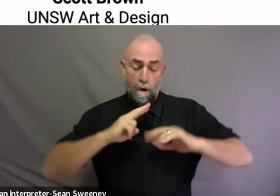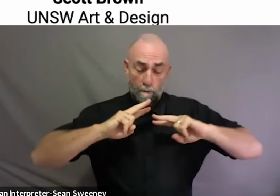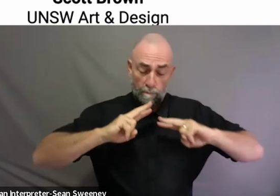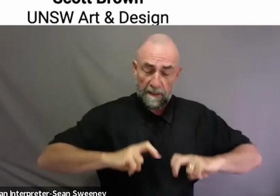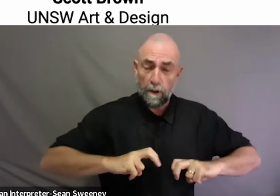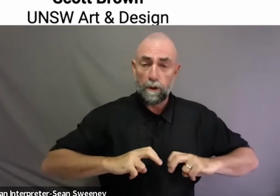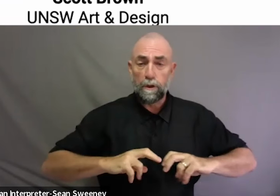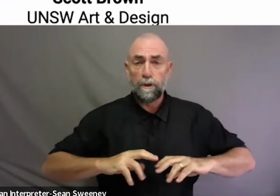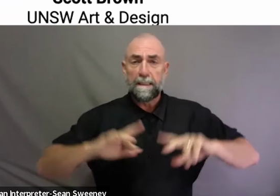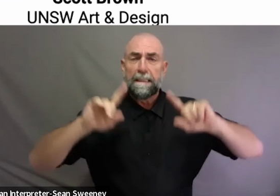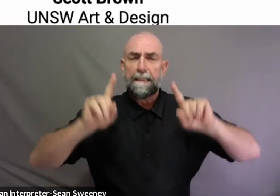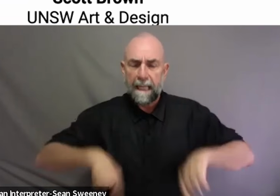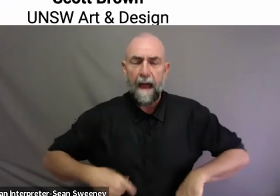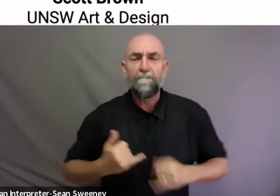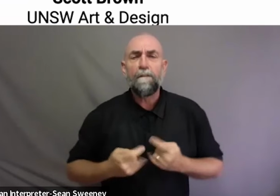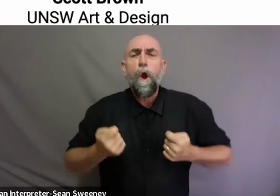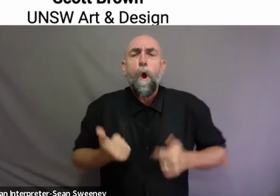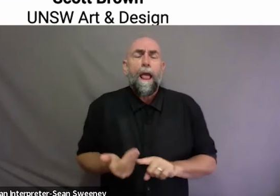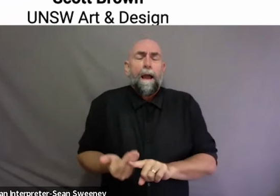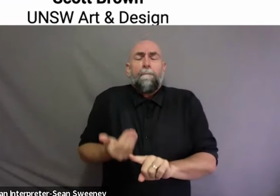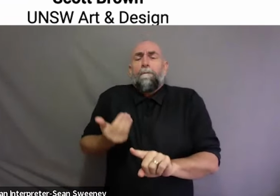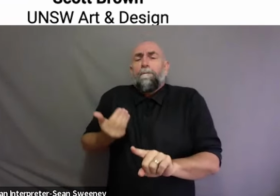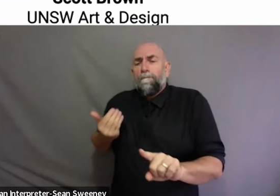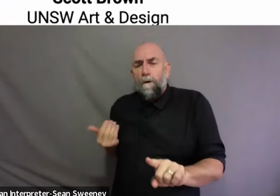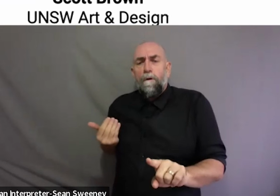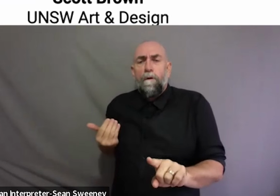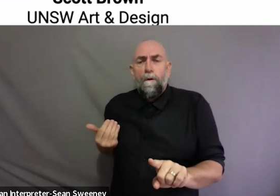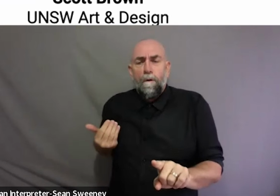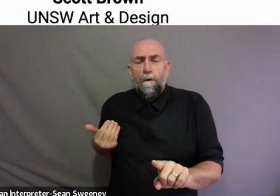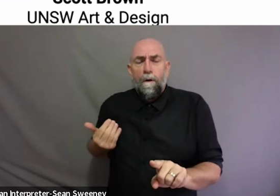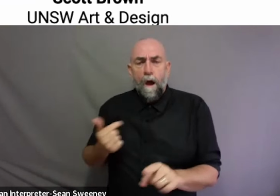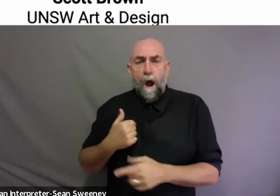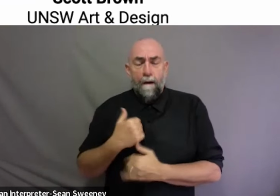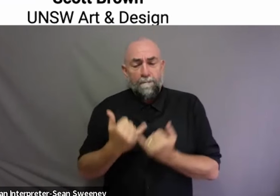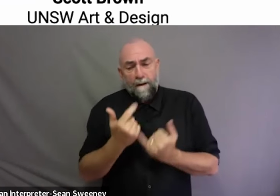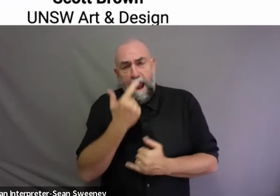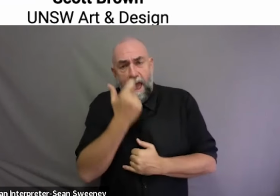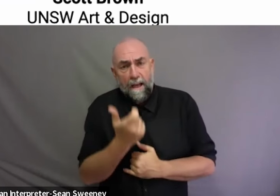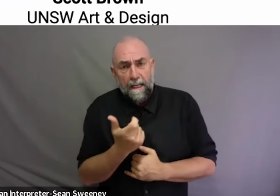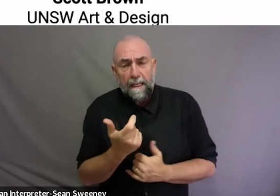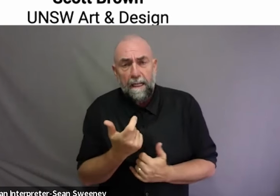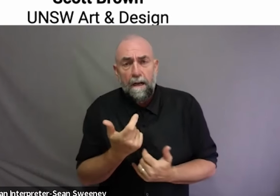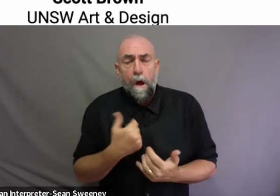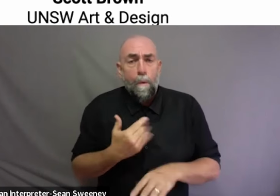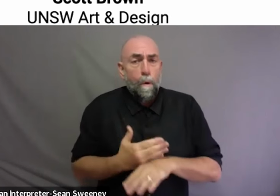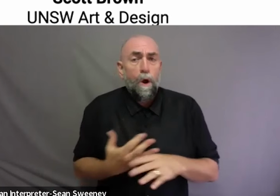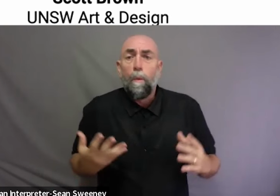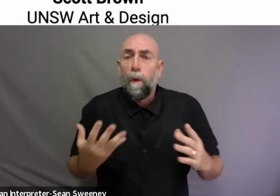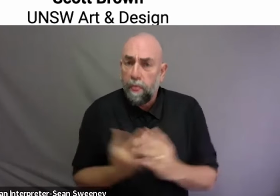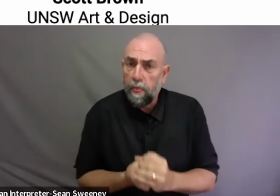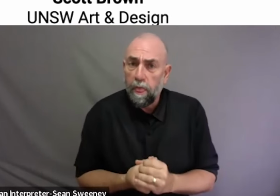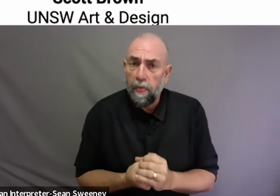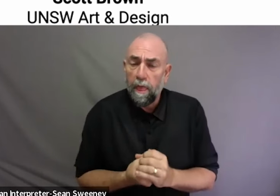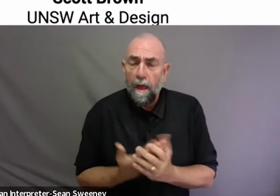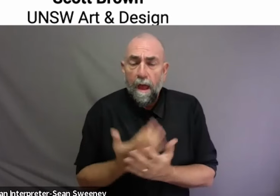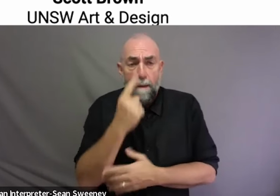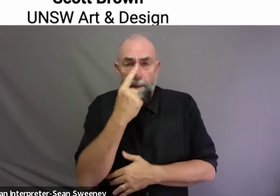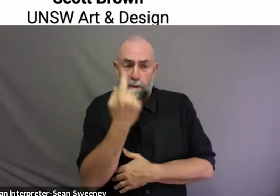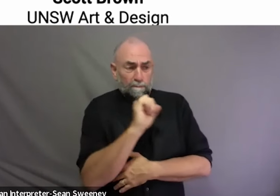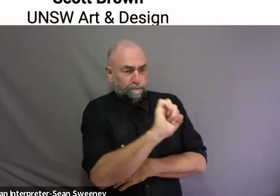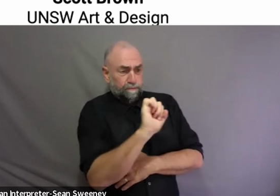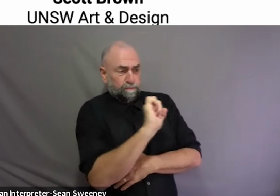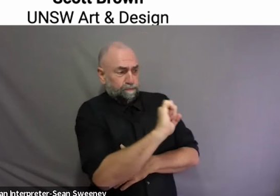practice, I had the fortune, I suppose, of working with people